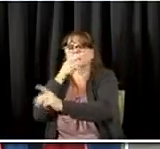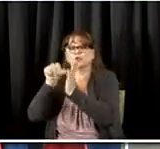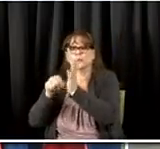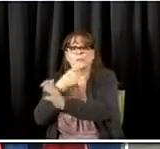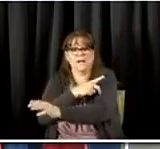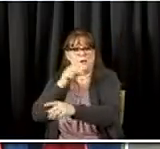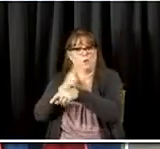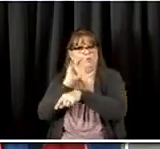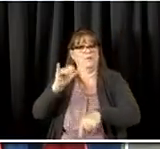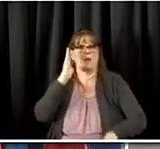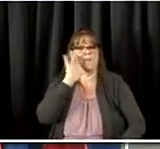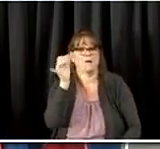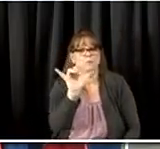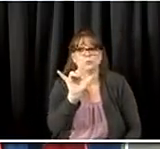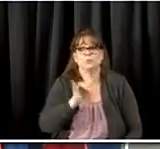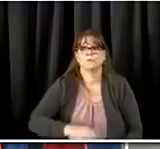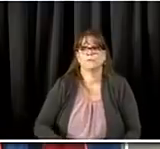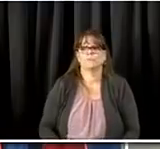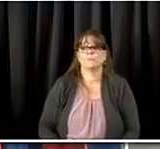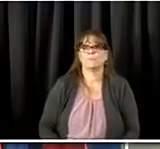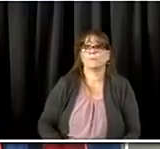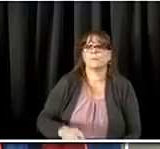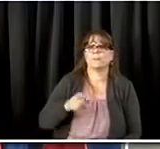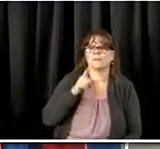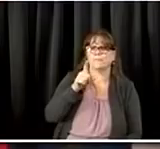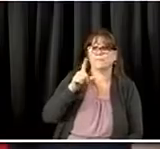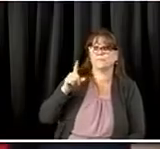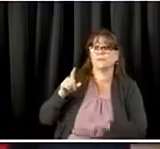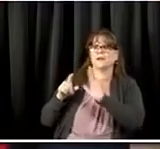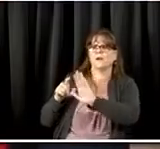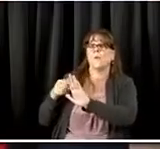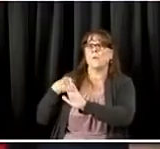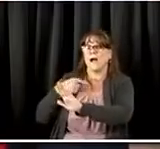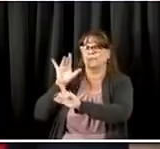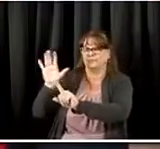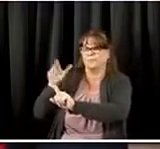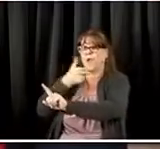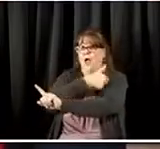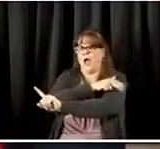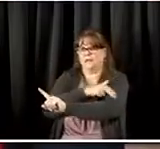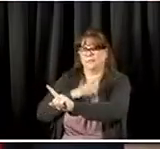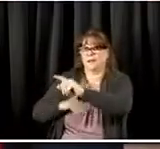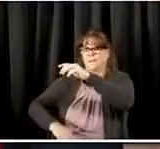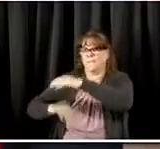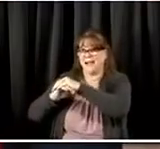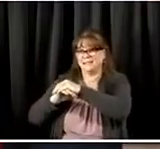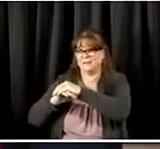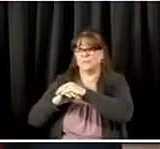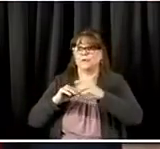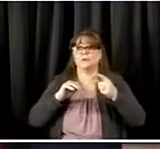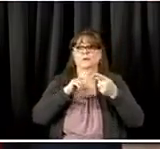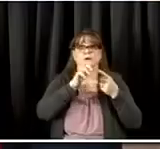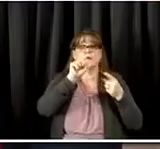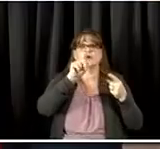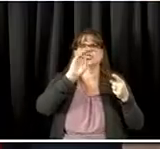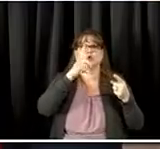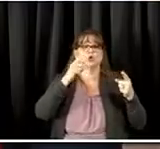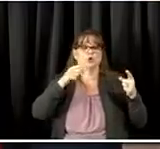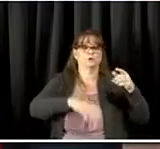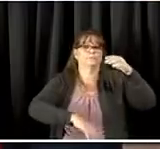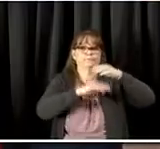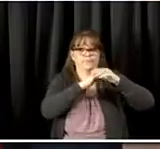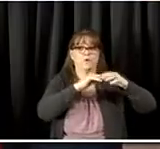capacity, the surge hospital capacity. Then we also have the alternative care sites. Those are non-ICU sites, but they can free